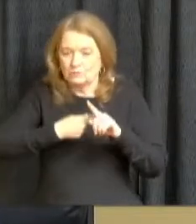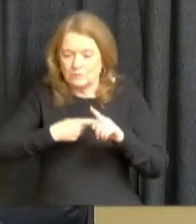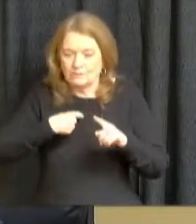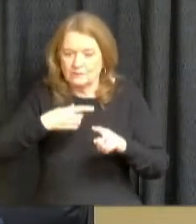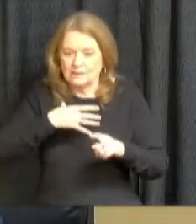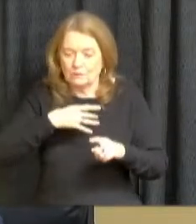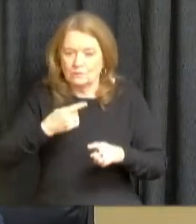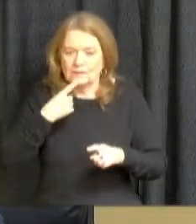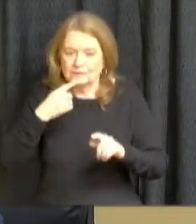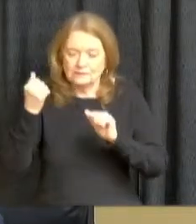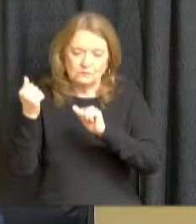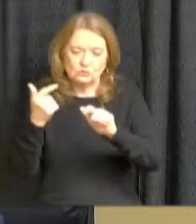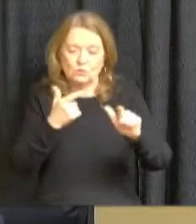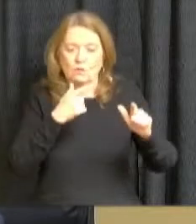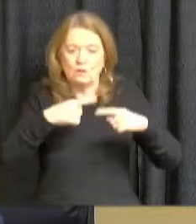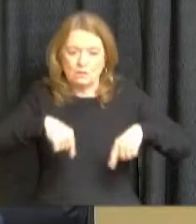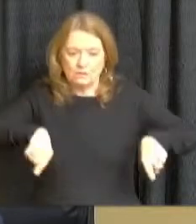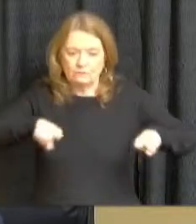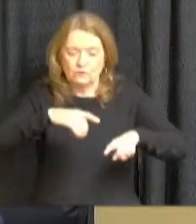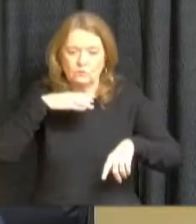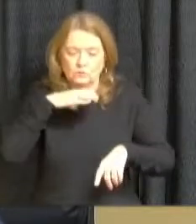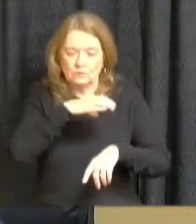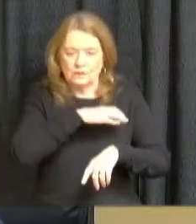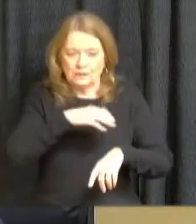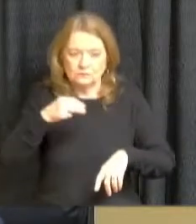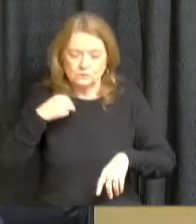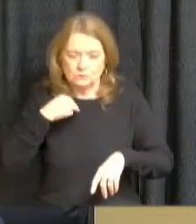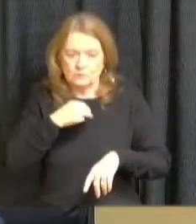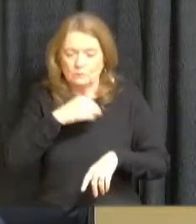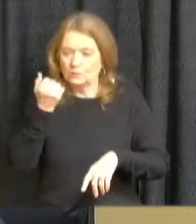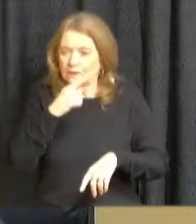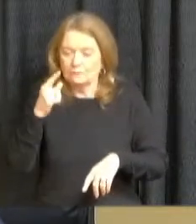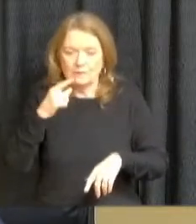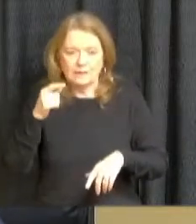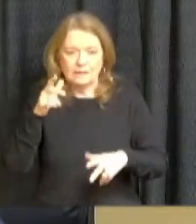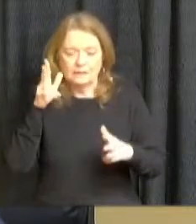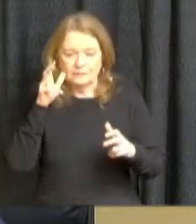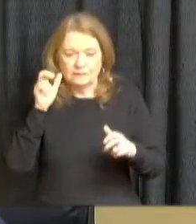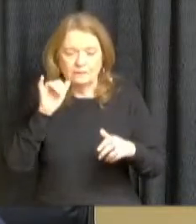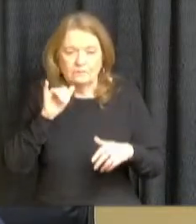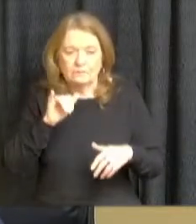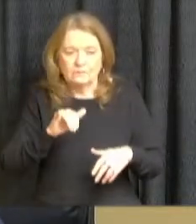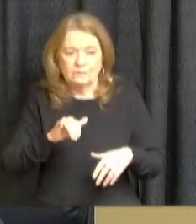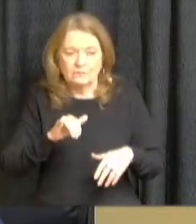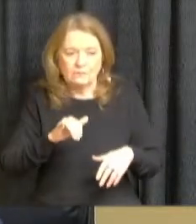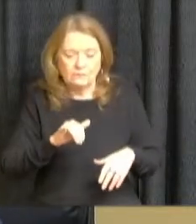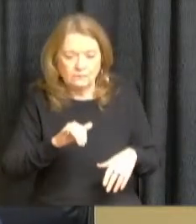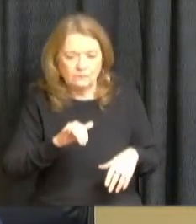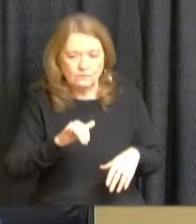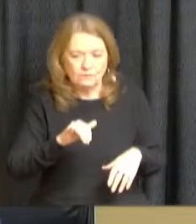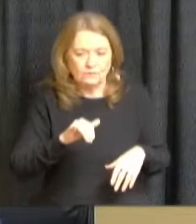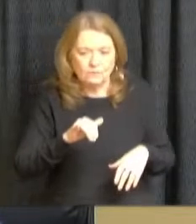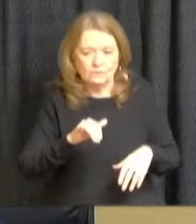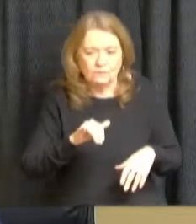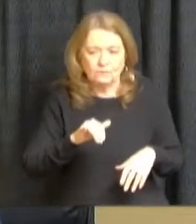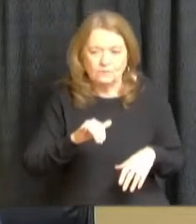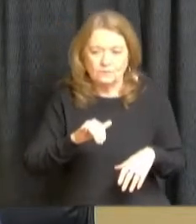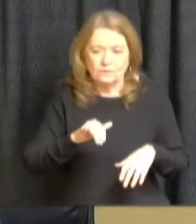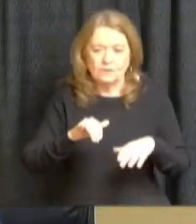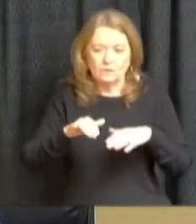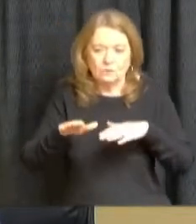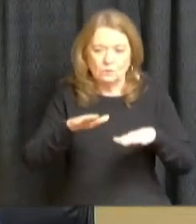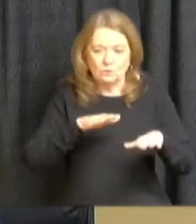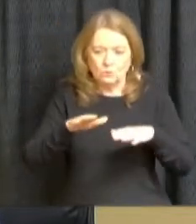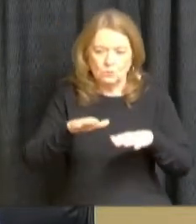like to say to all of you as council persons and anybody out in the audience, let us walk as if we're being the change to make